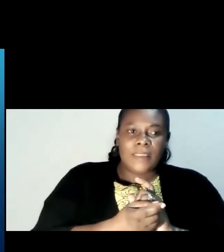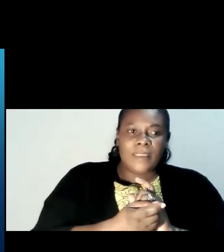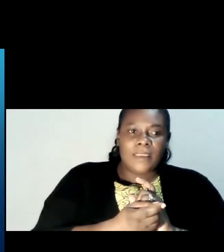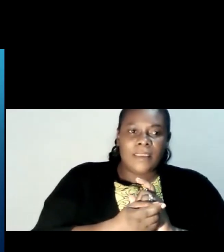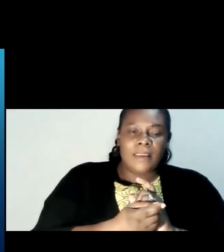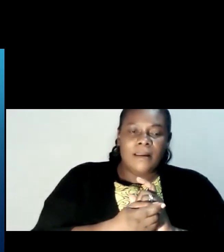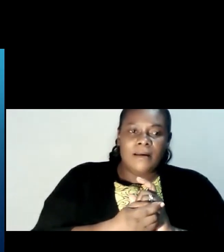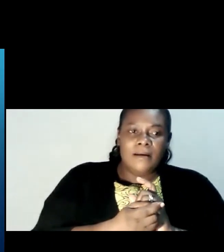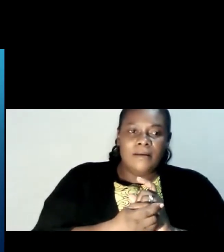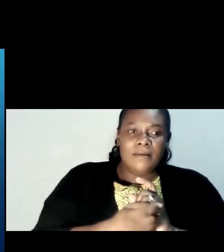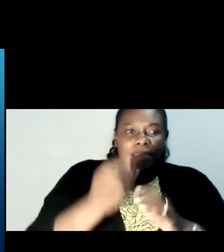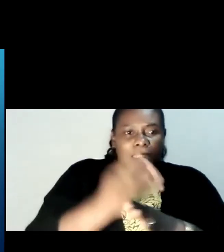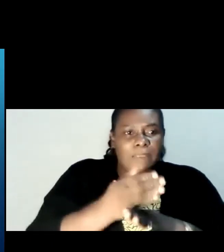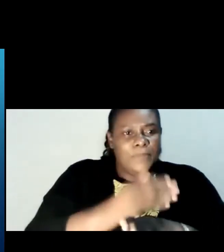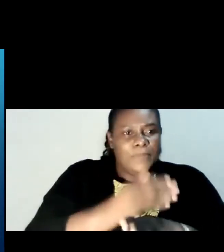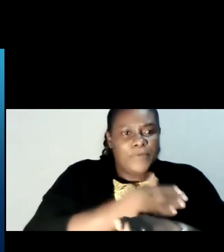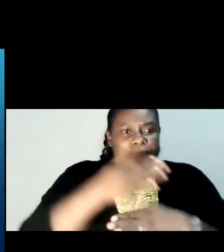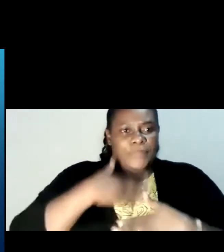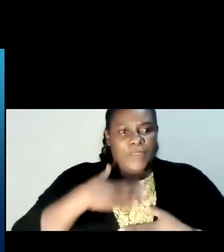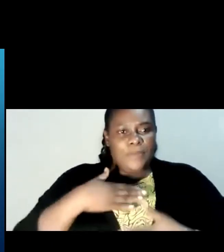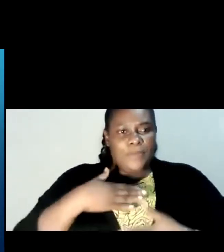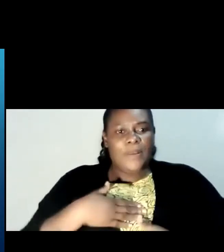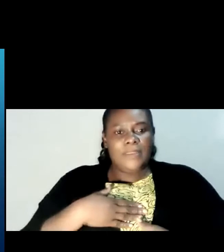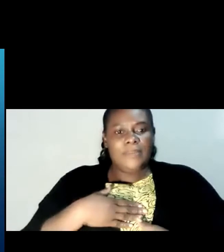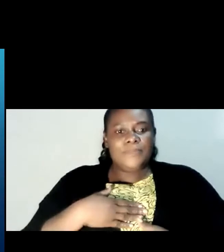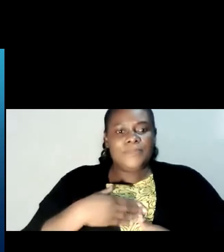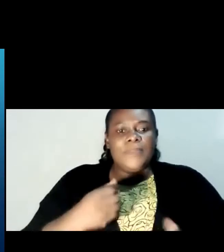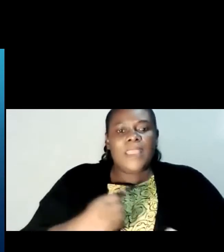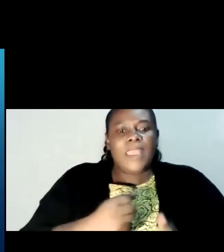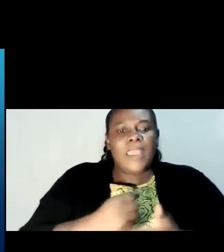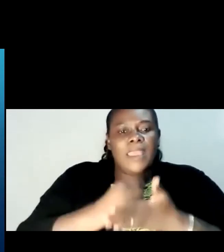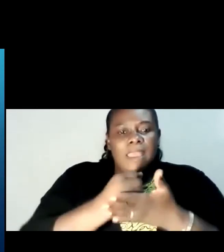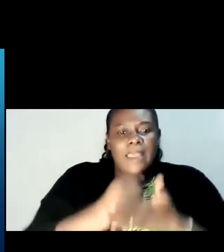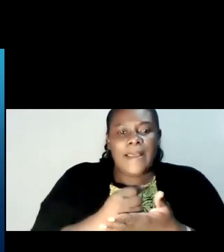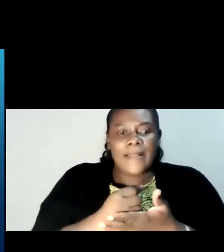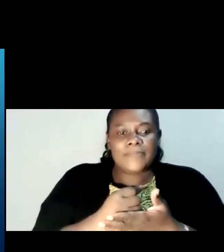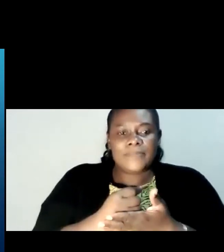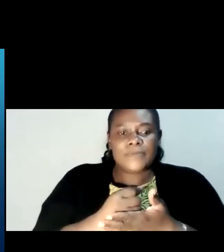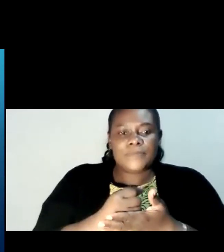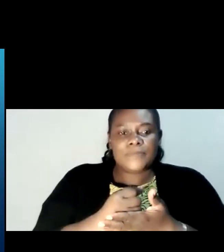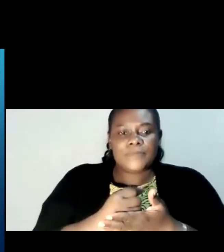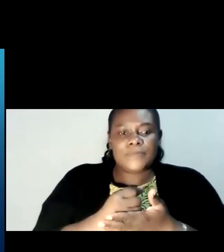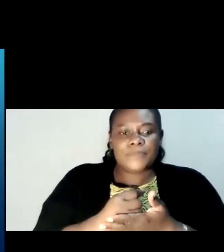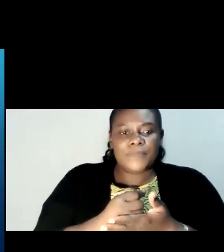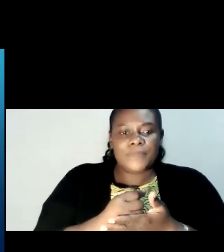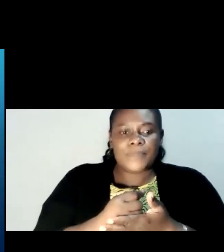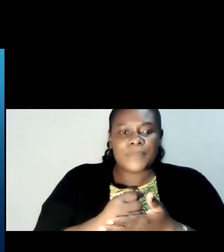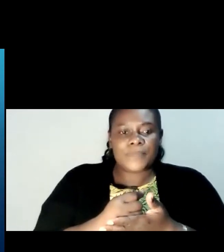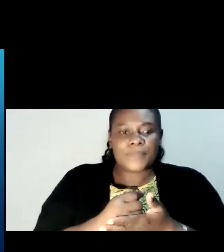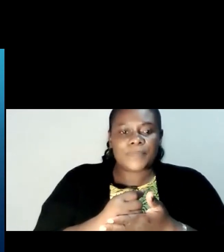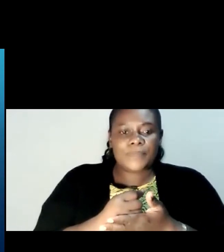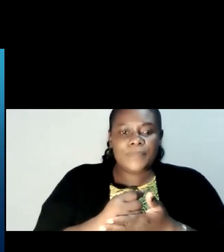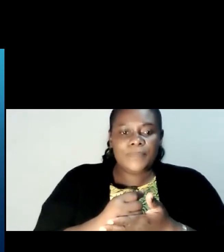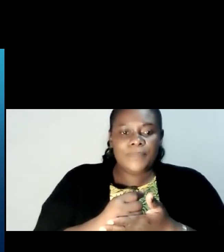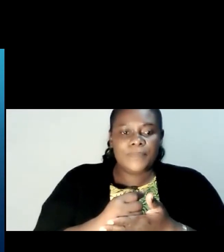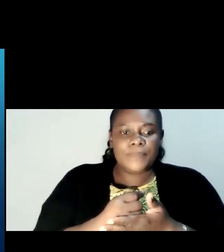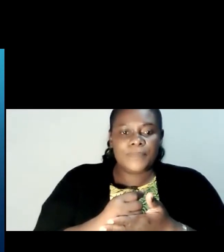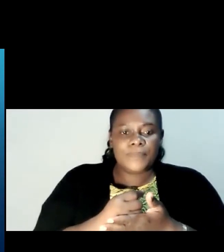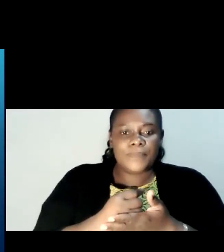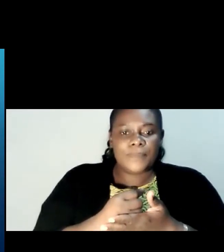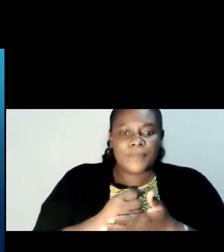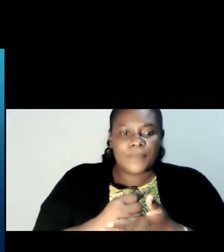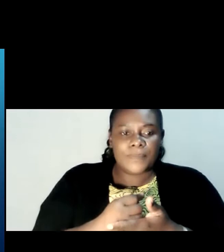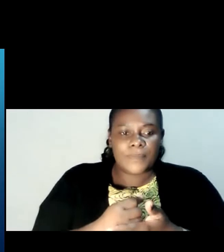chronic diseases like diabetes and high blood pressure, and reduces risk of things like depression and